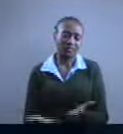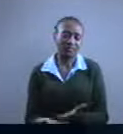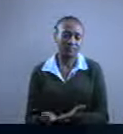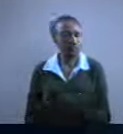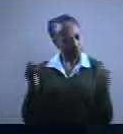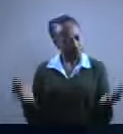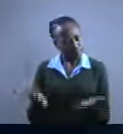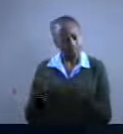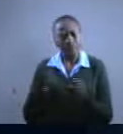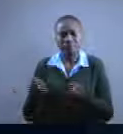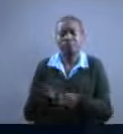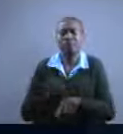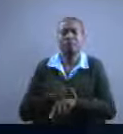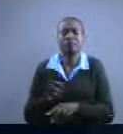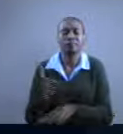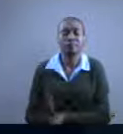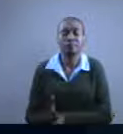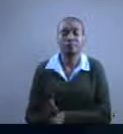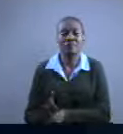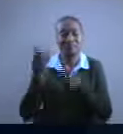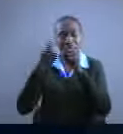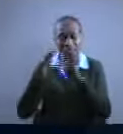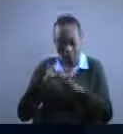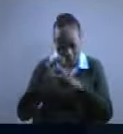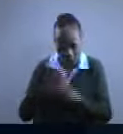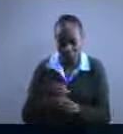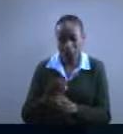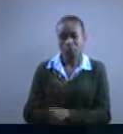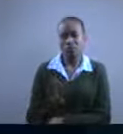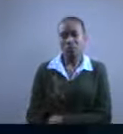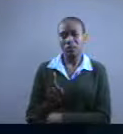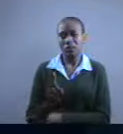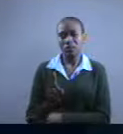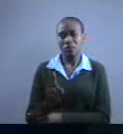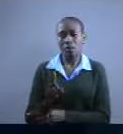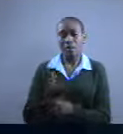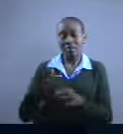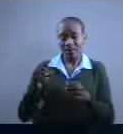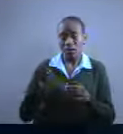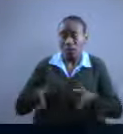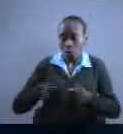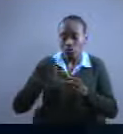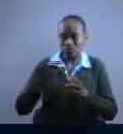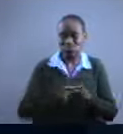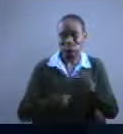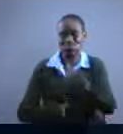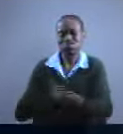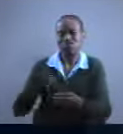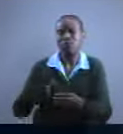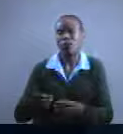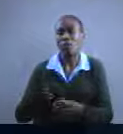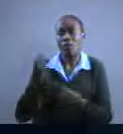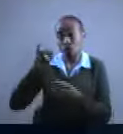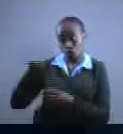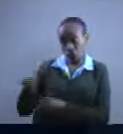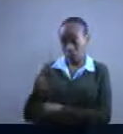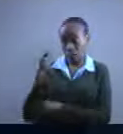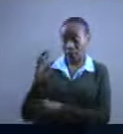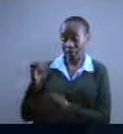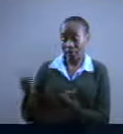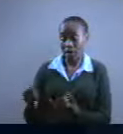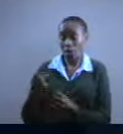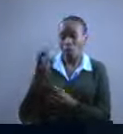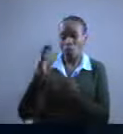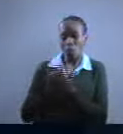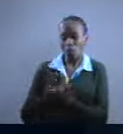encouraging that Mayor Tau singled out for special attention the perennial pothole problem of which Johannesburg will be spending almost 80